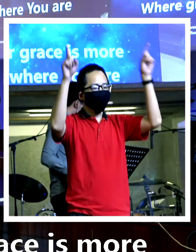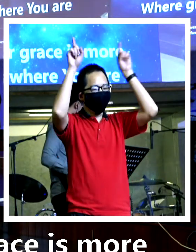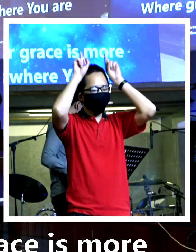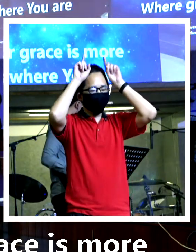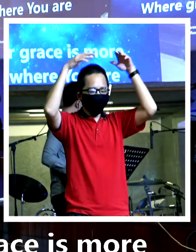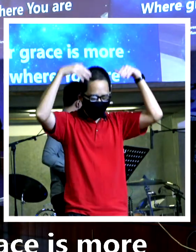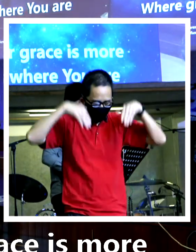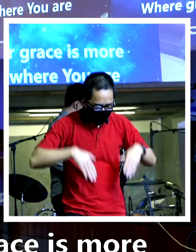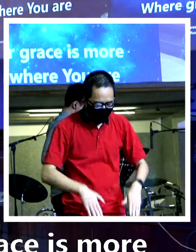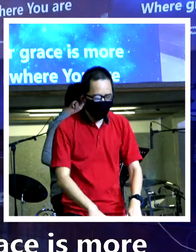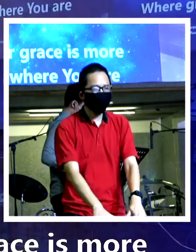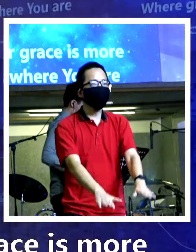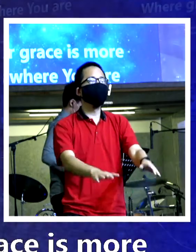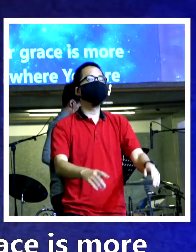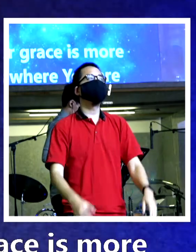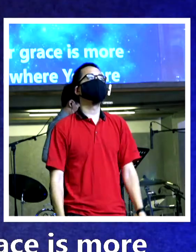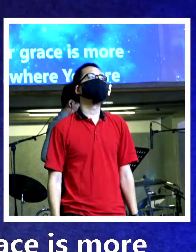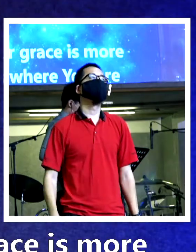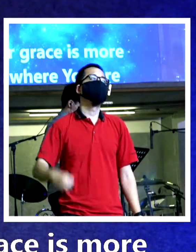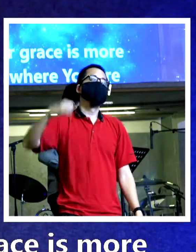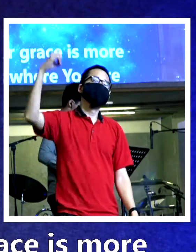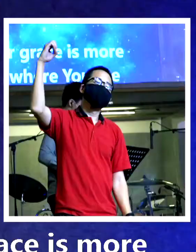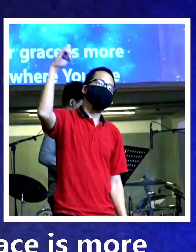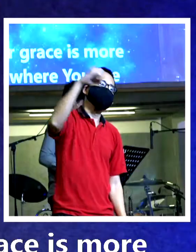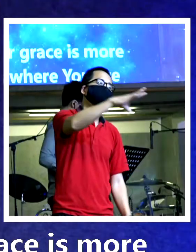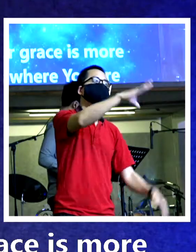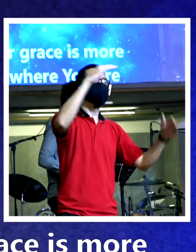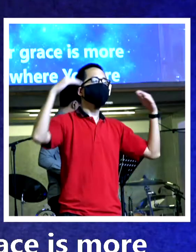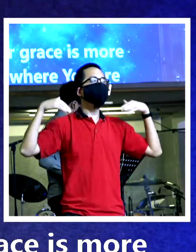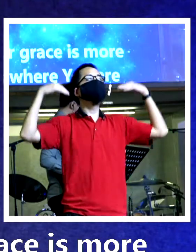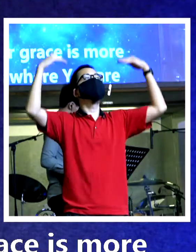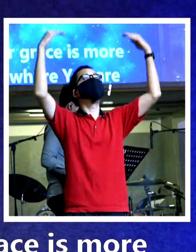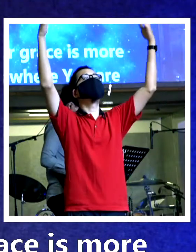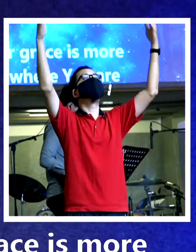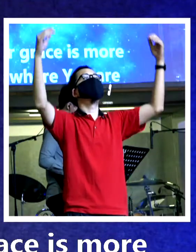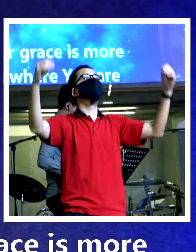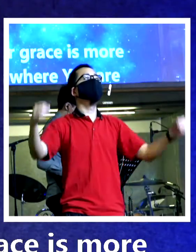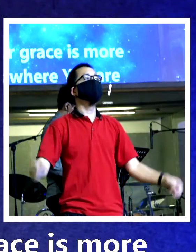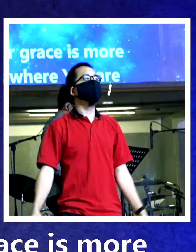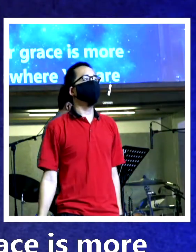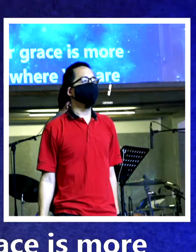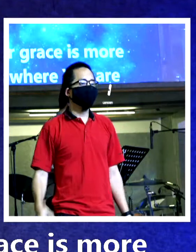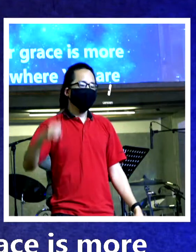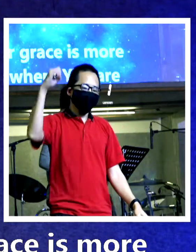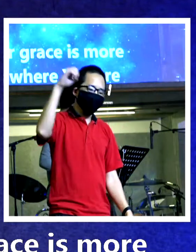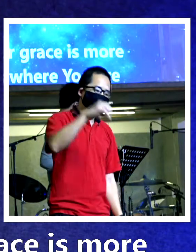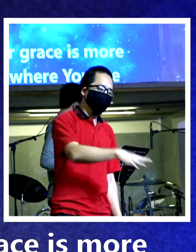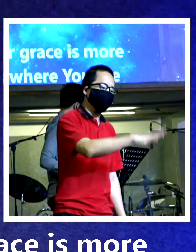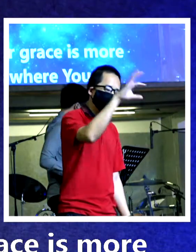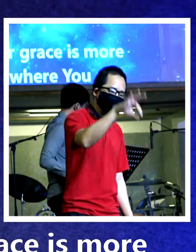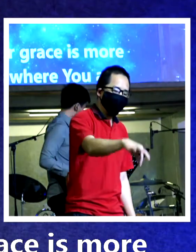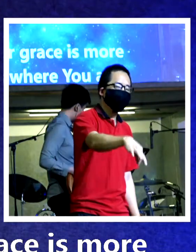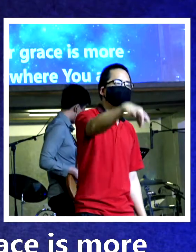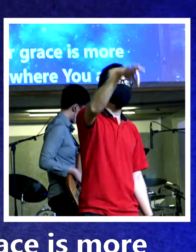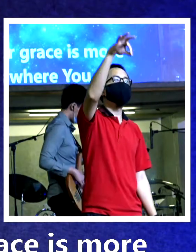Where sin runs deep, your grace is more. Where